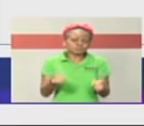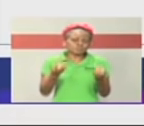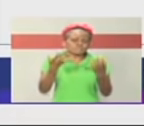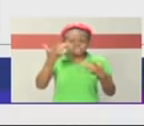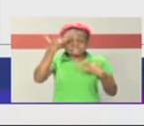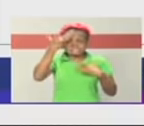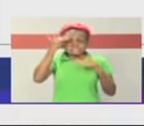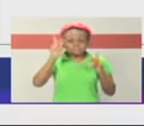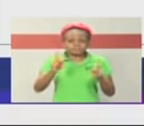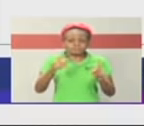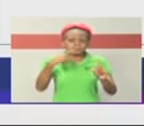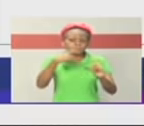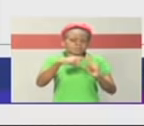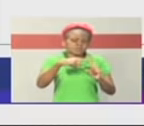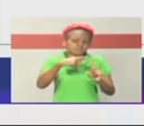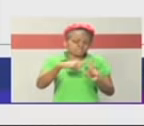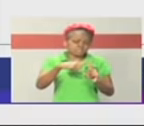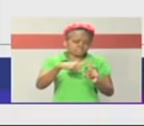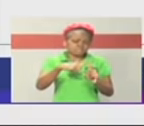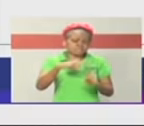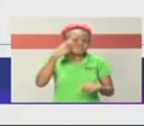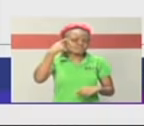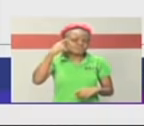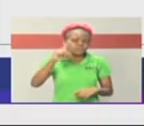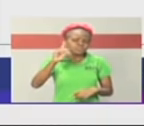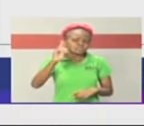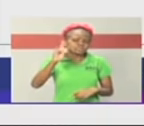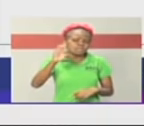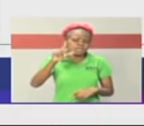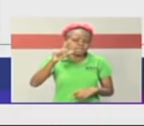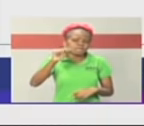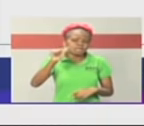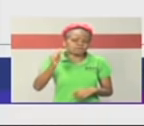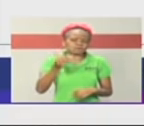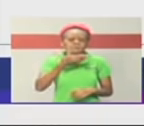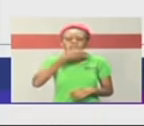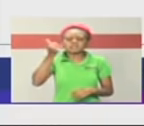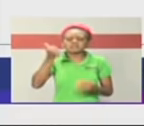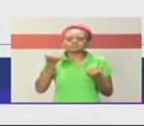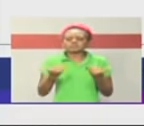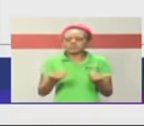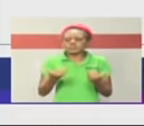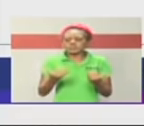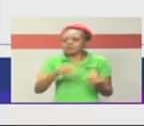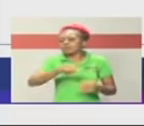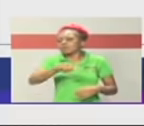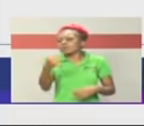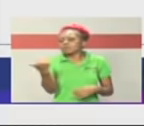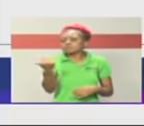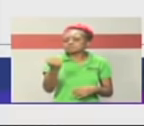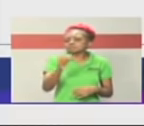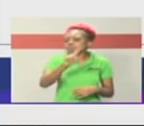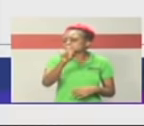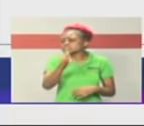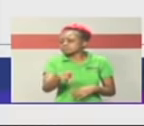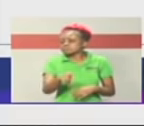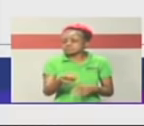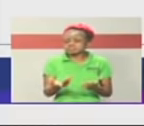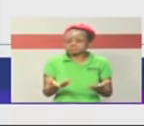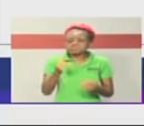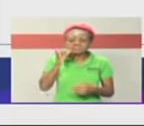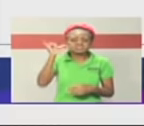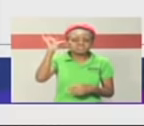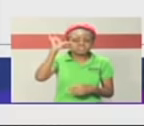positive for the Delta variant have recovered? And my second question, yesterday, September 21st, was